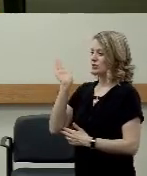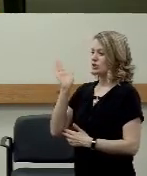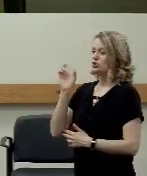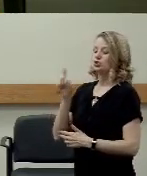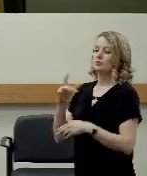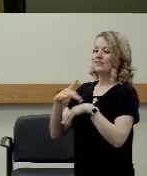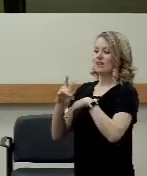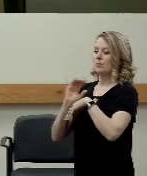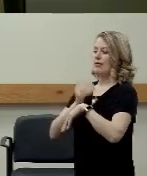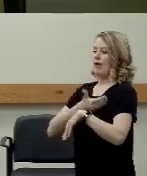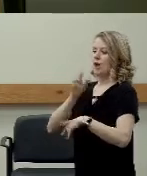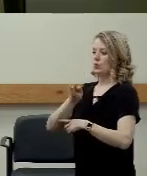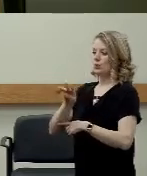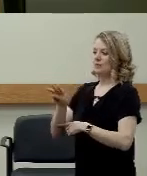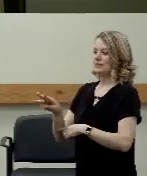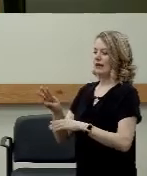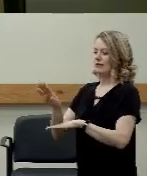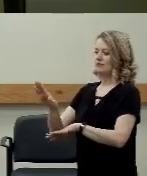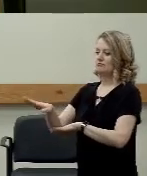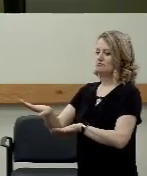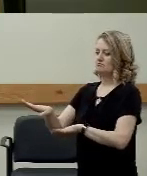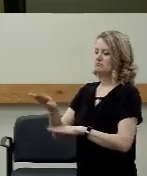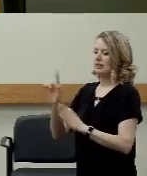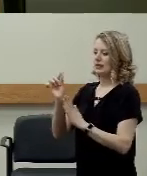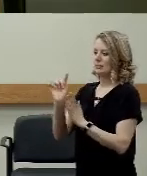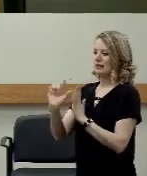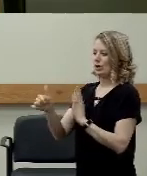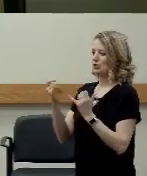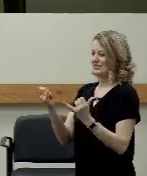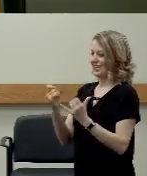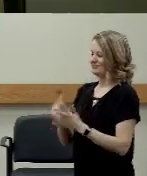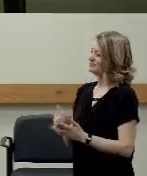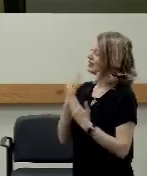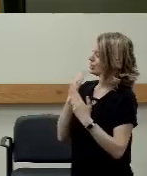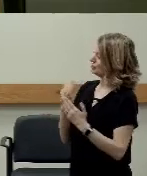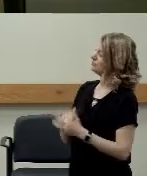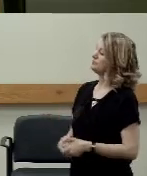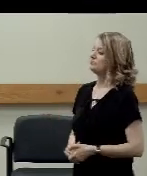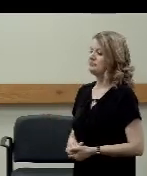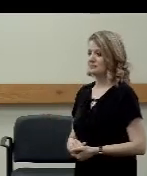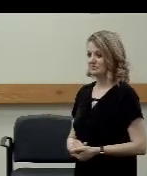presentation should be up on the website later today, I would expect. So, thank you.